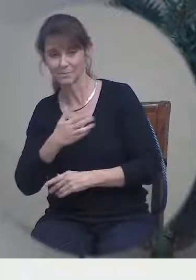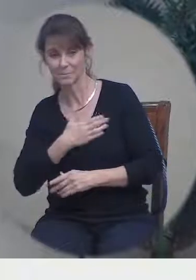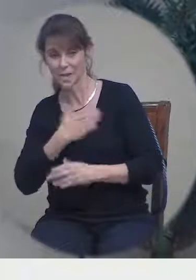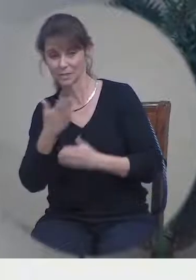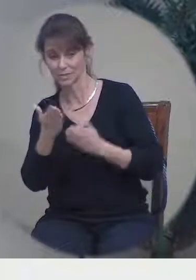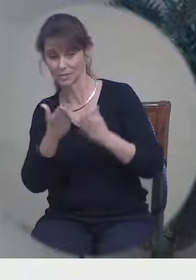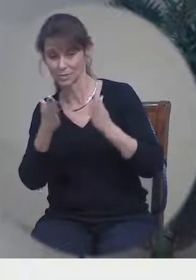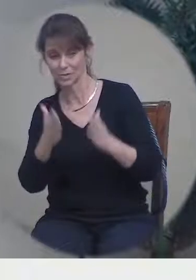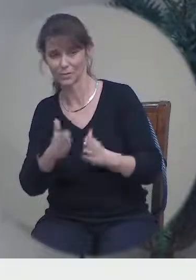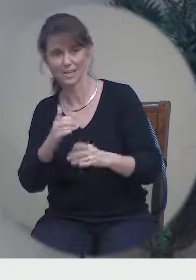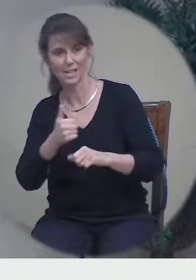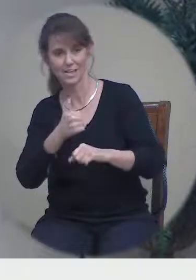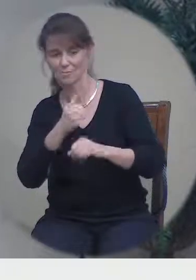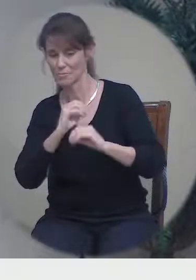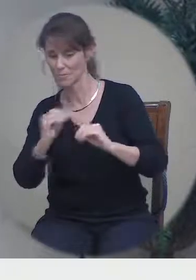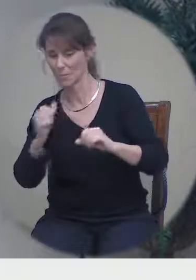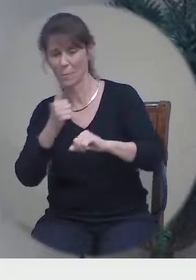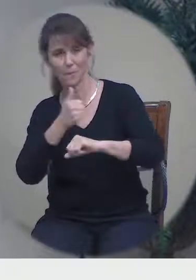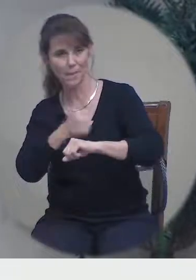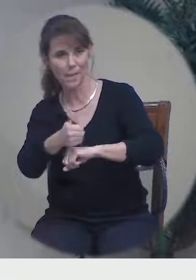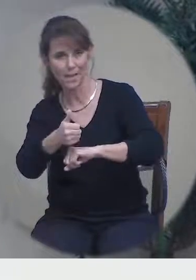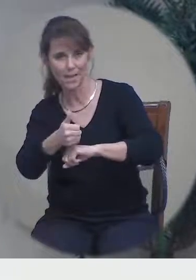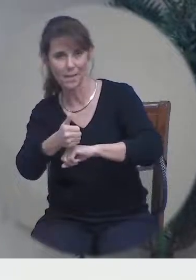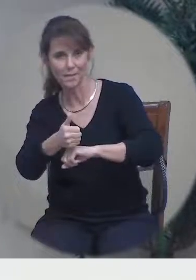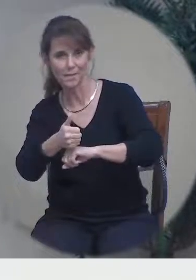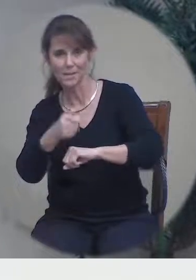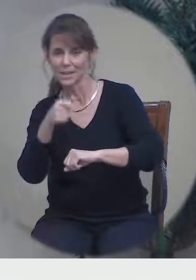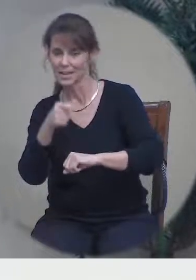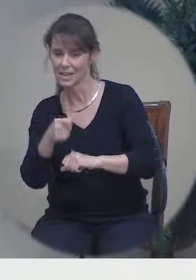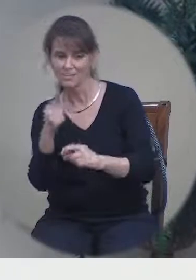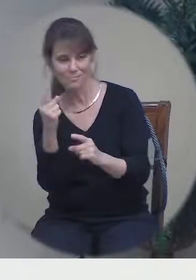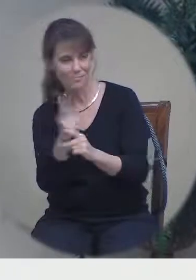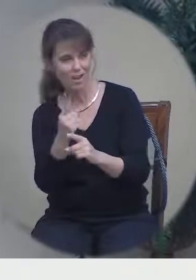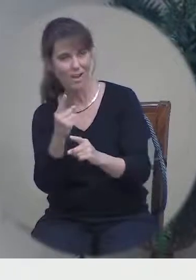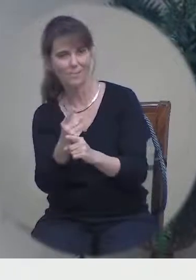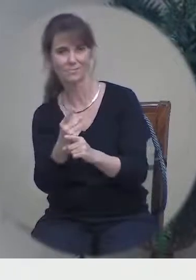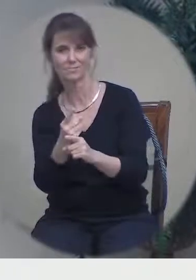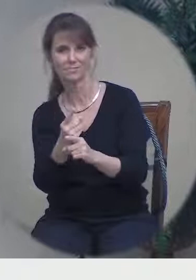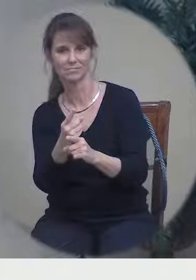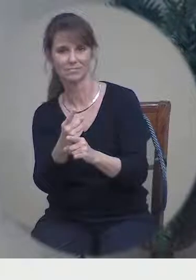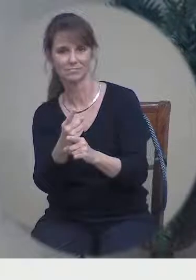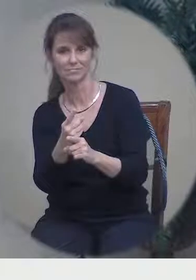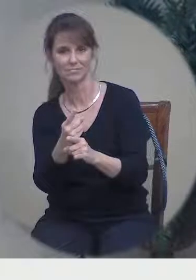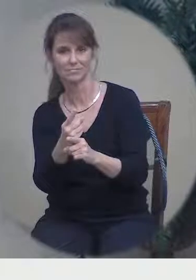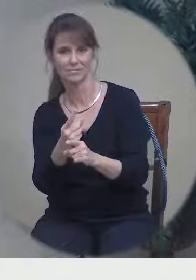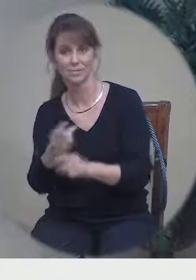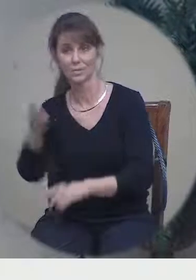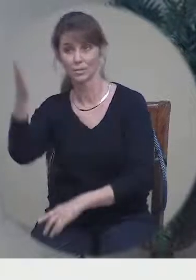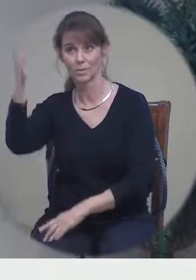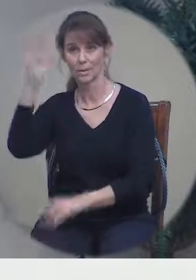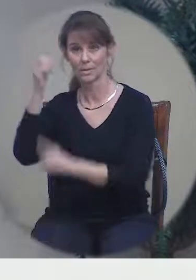is seriously committed to me. He holds up Job. God speaks first.